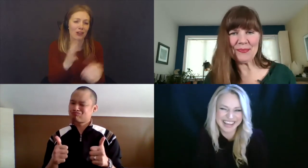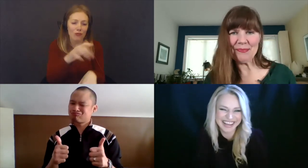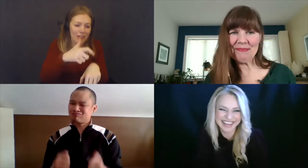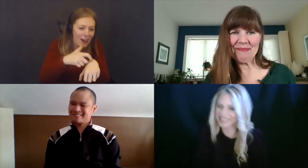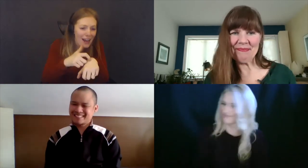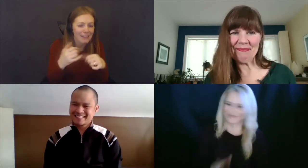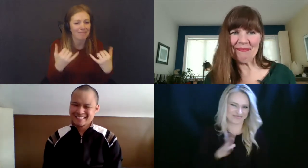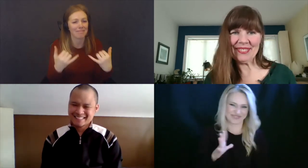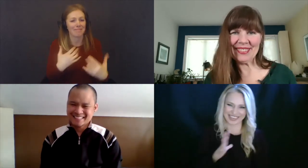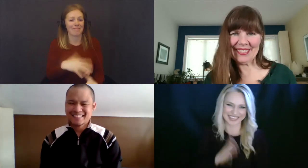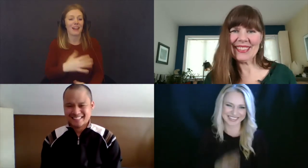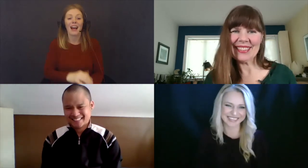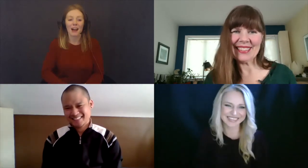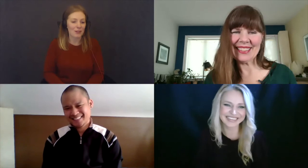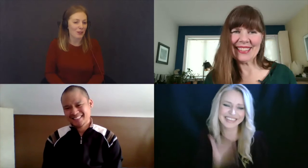today.